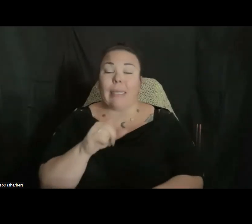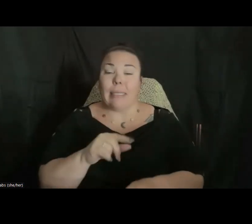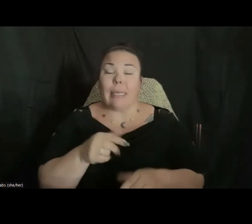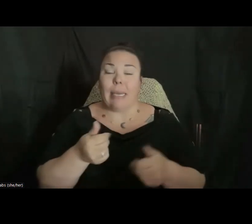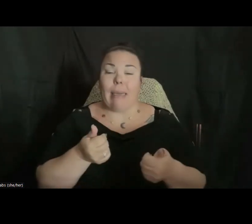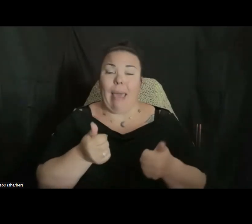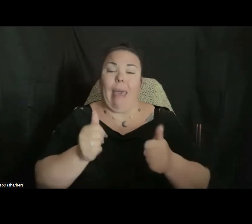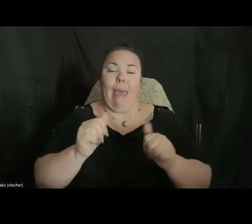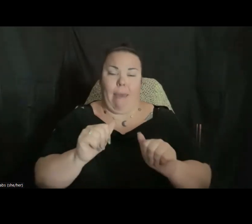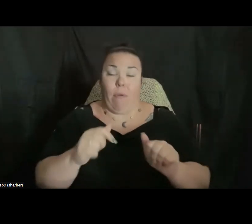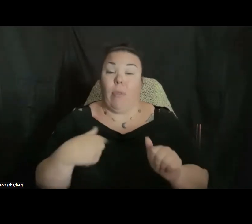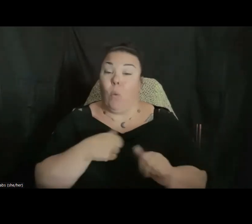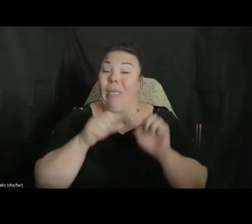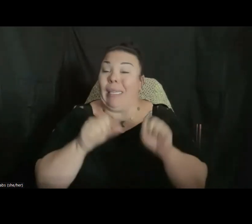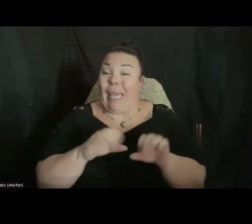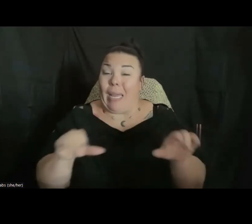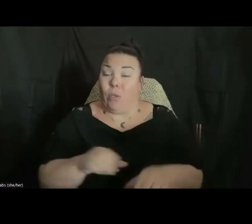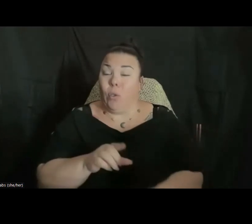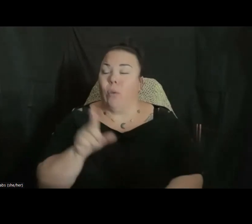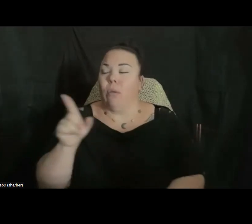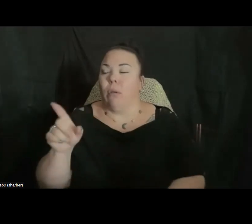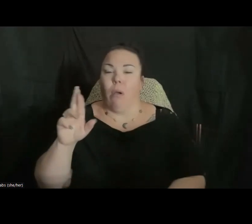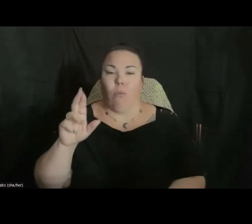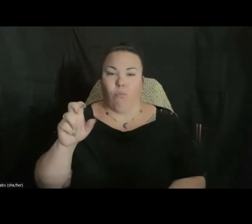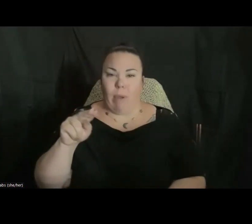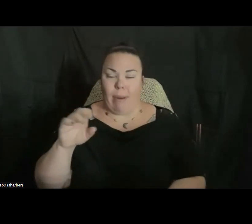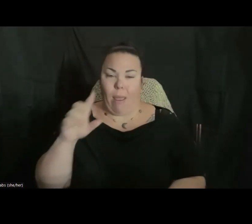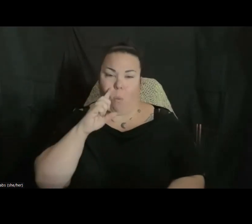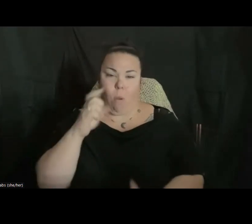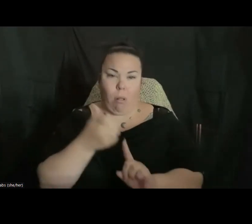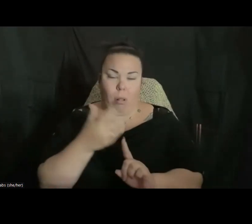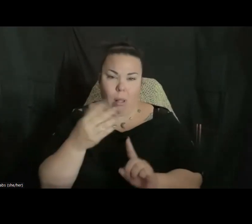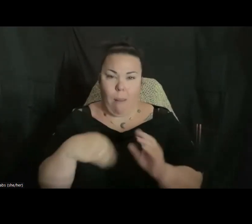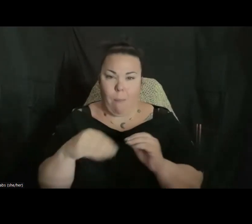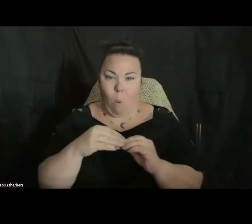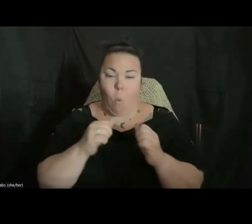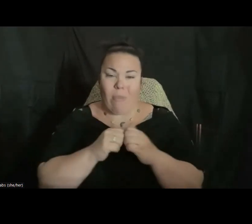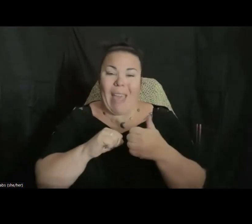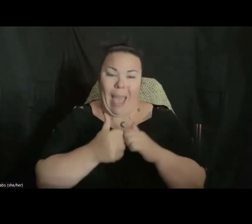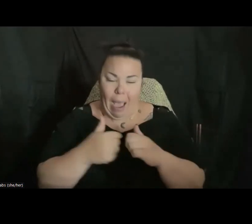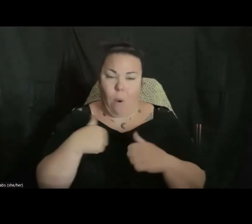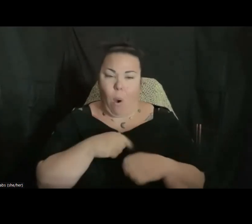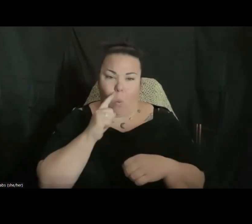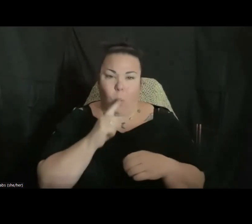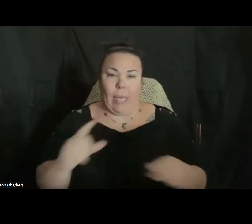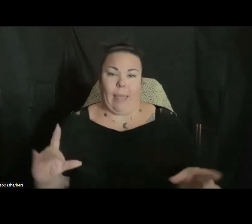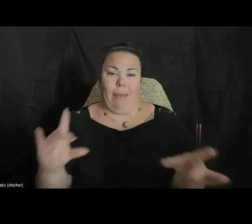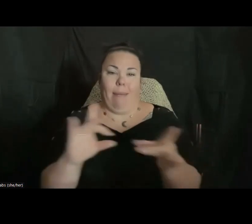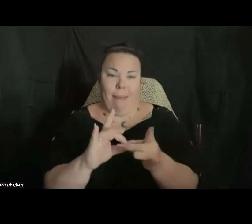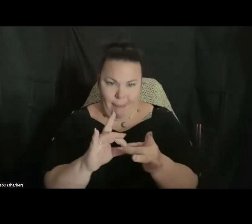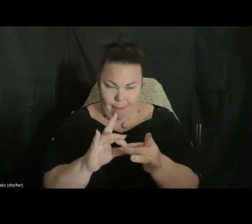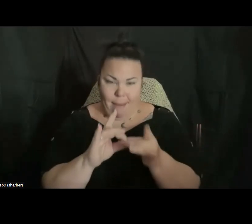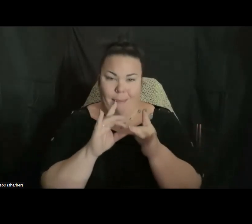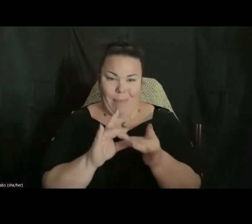do. And Renee will talk with you more about specifically how we're building those relationships, but it's been very important for us that